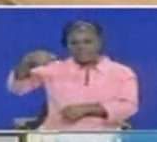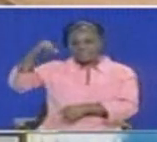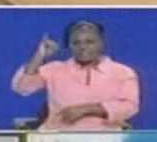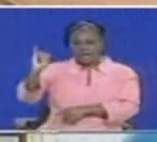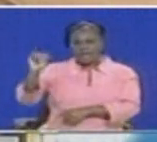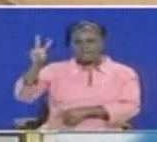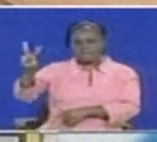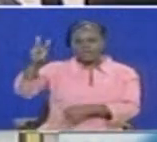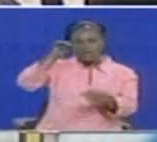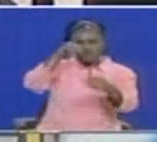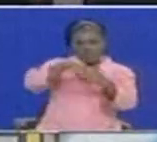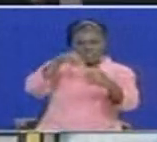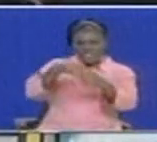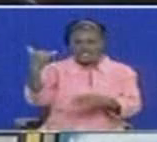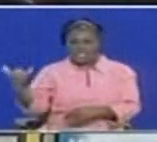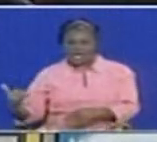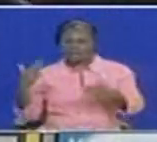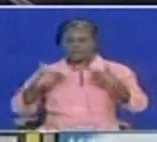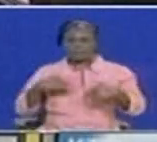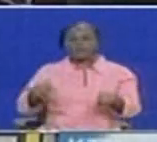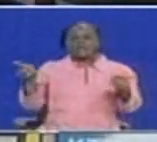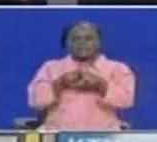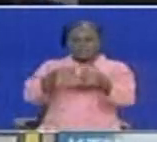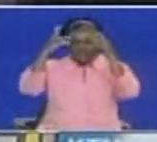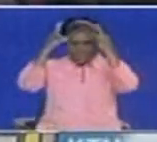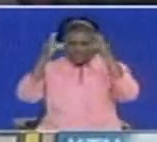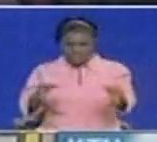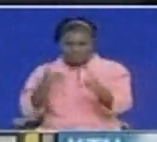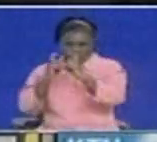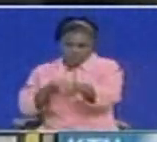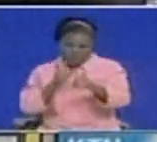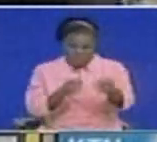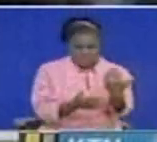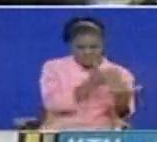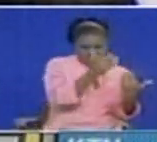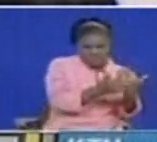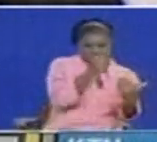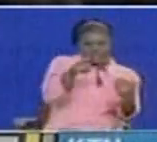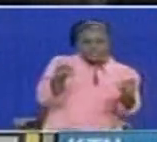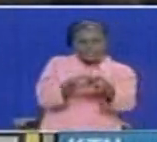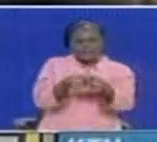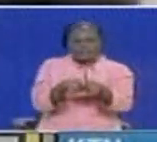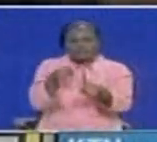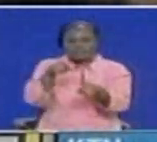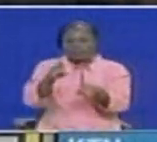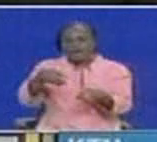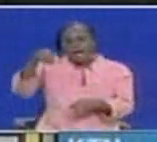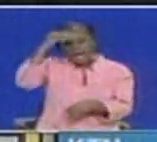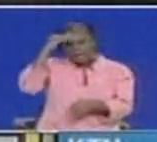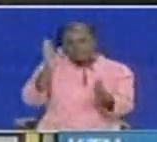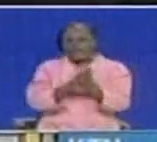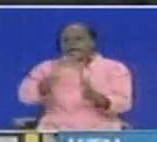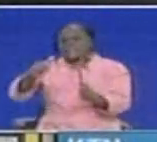young people in this country. The Academy seeks to, besides nurture talent, allow students to infuse academics and the